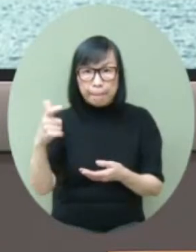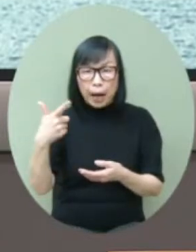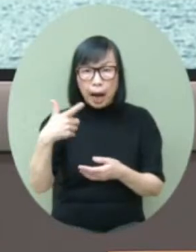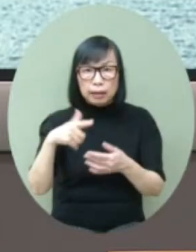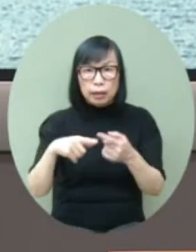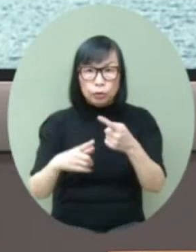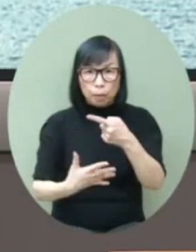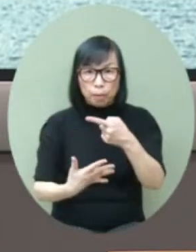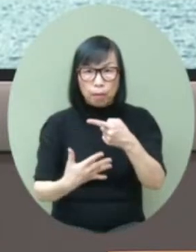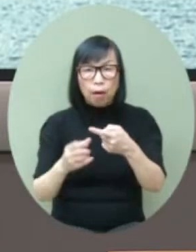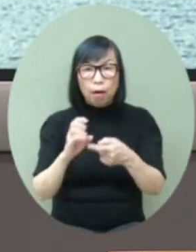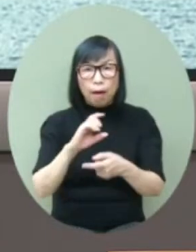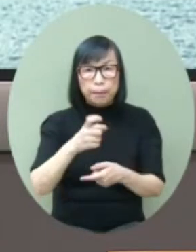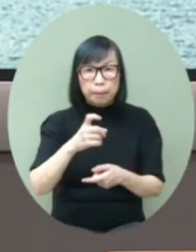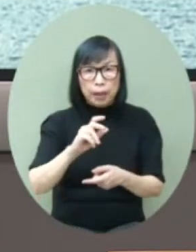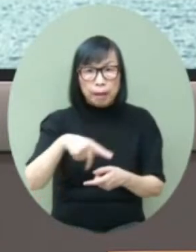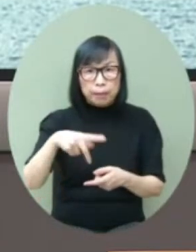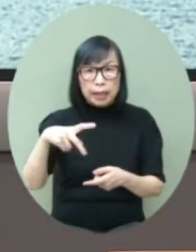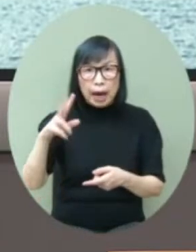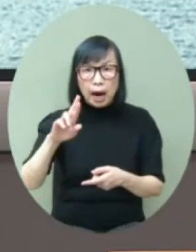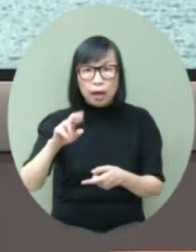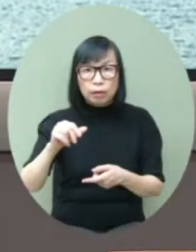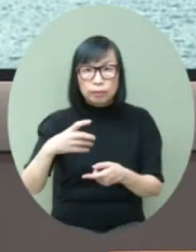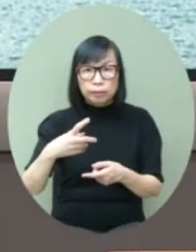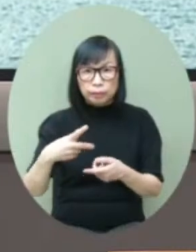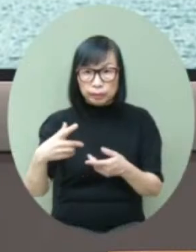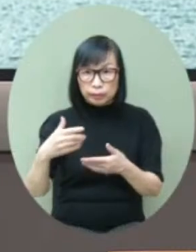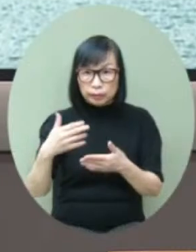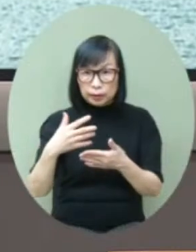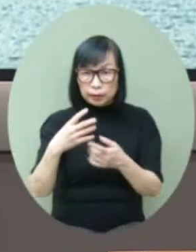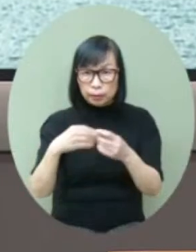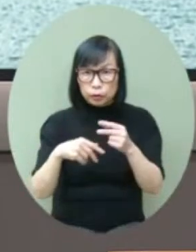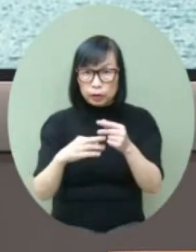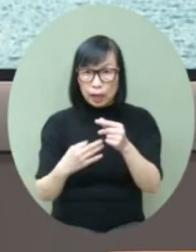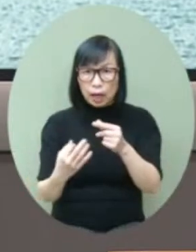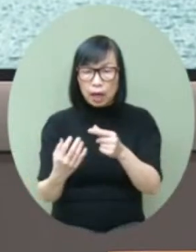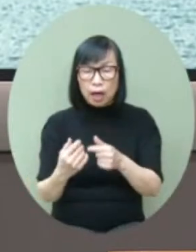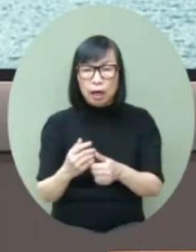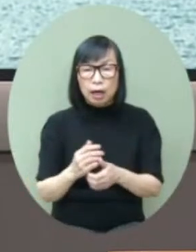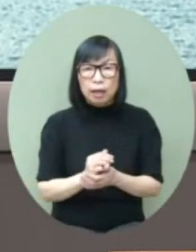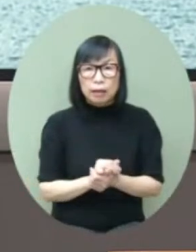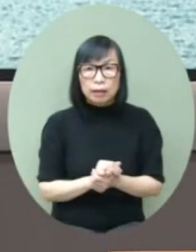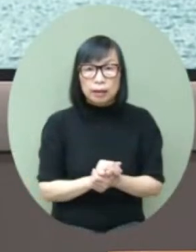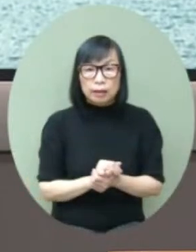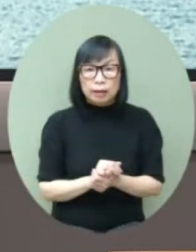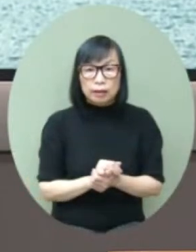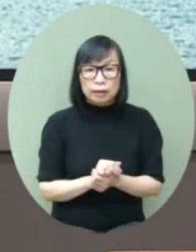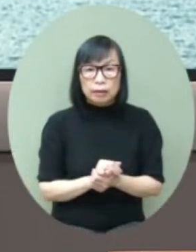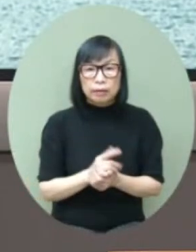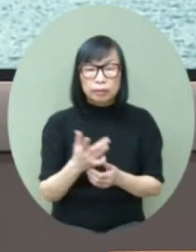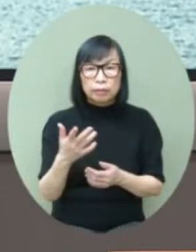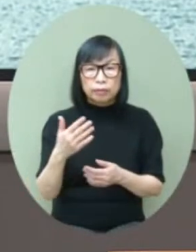C416 and 6. One is PL300 on the 30th of